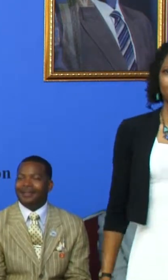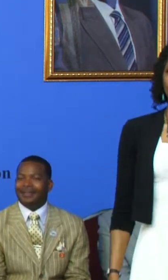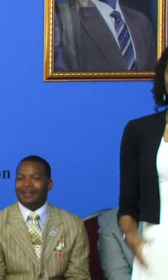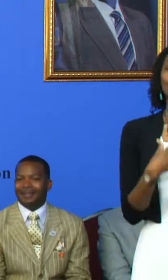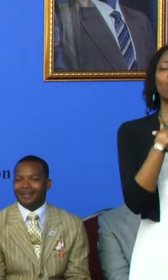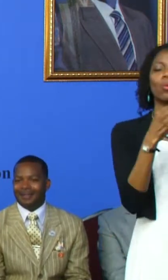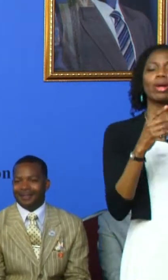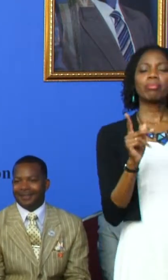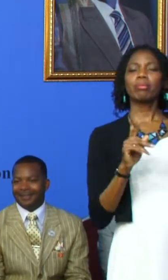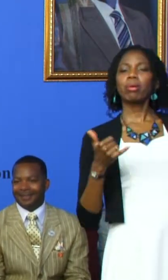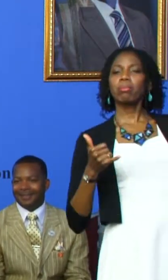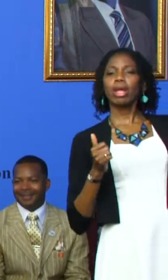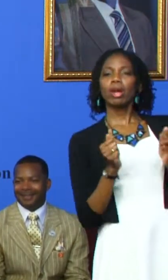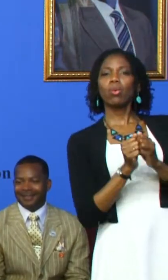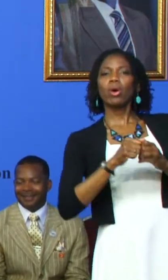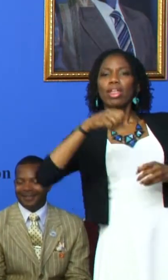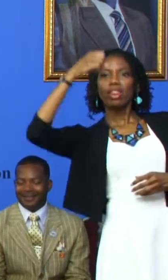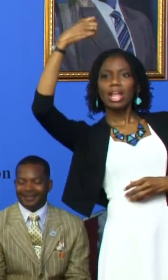lights.